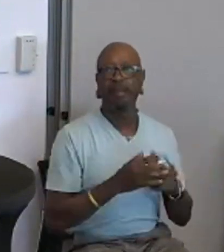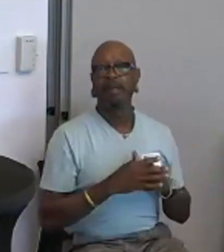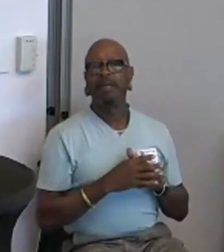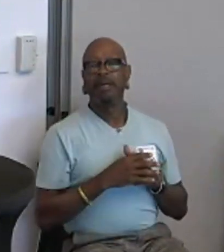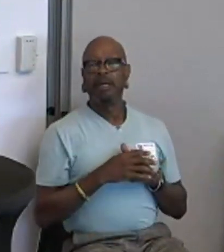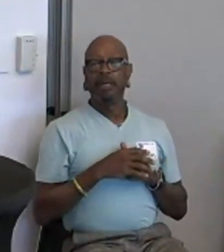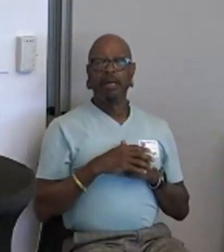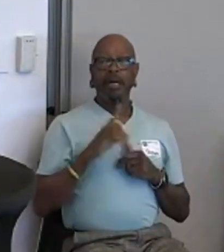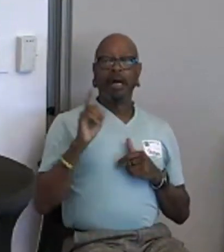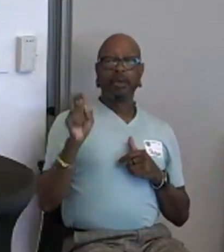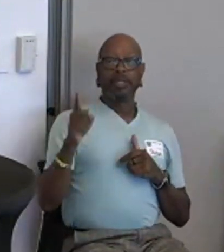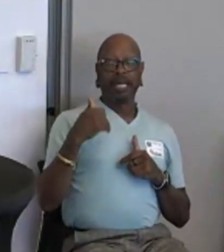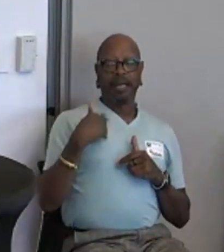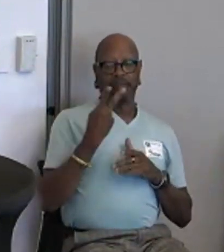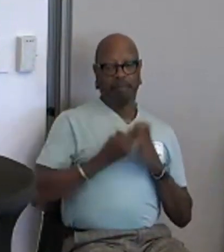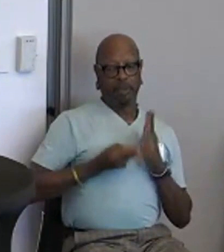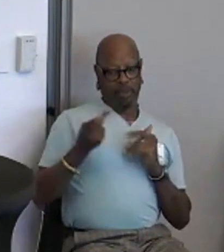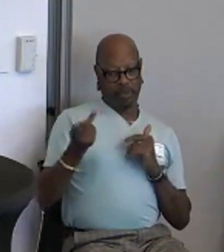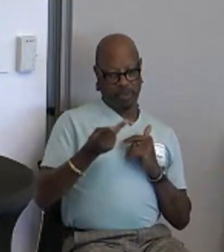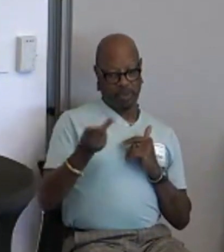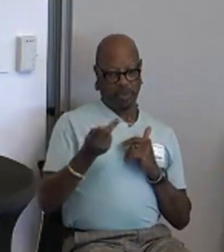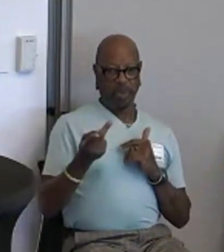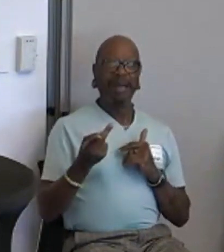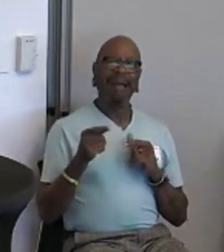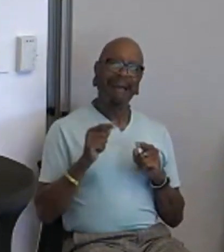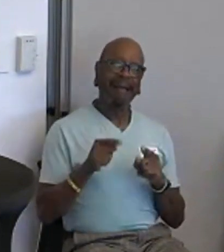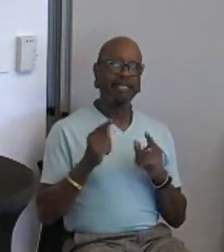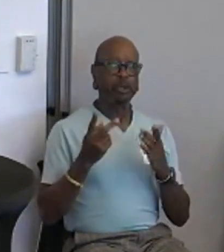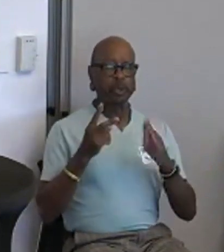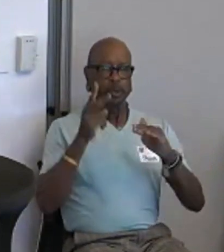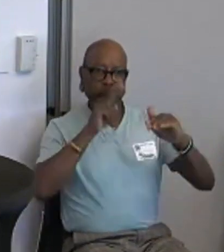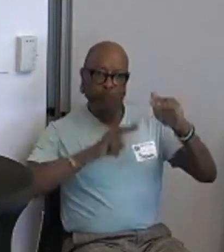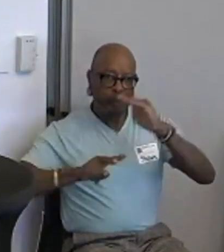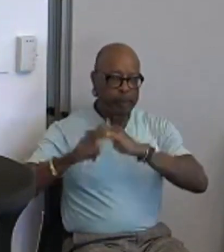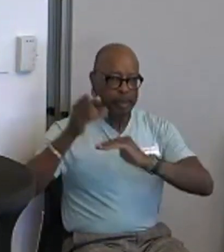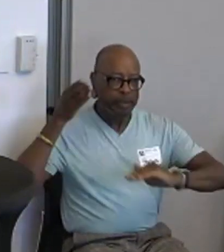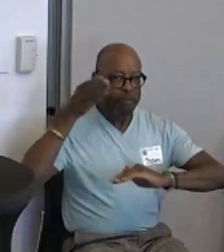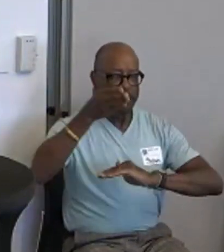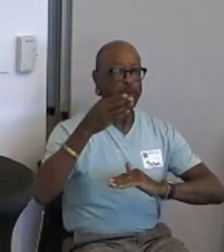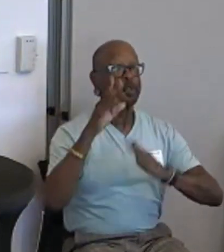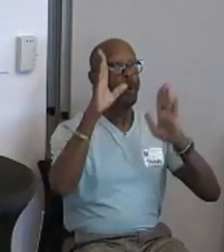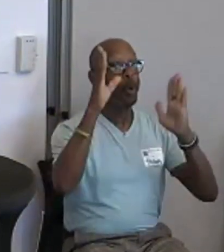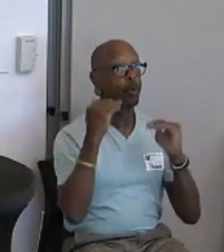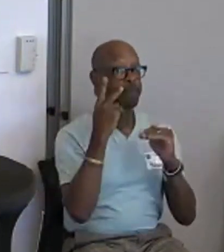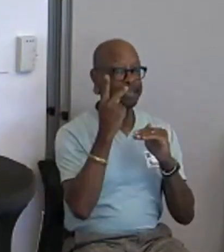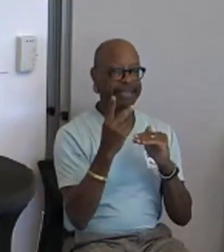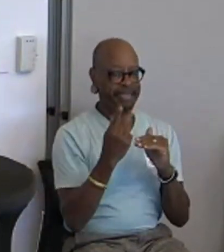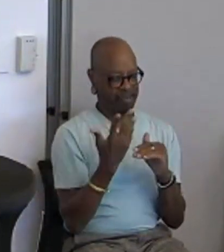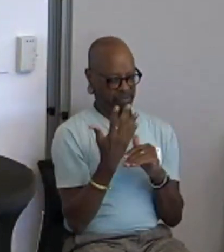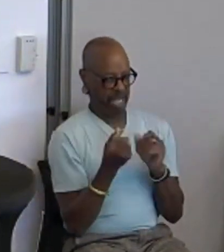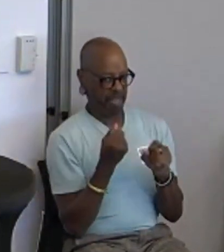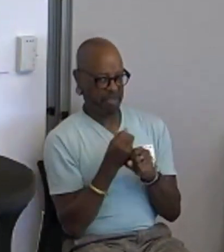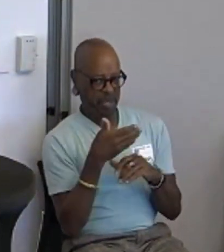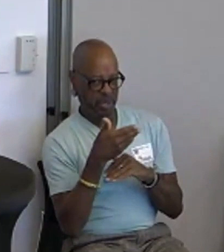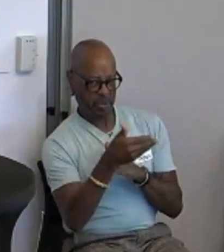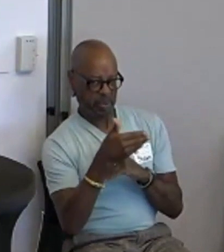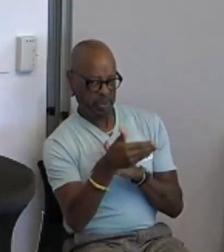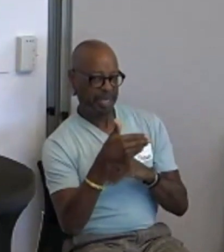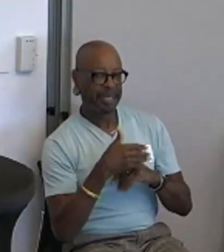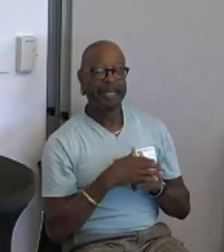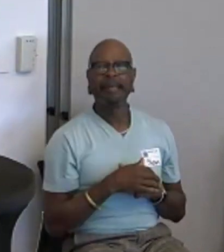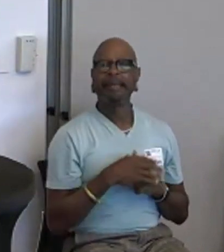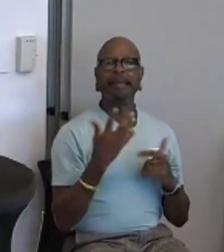you is, as we look into the future, what are you hoping to see in the next 5 years or so in terms